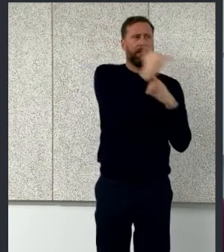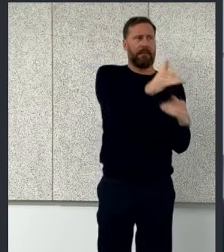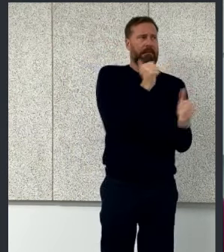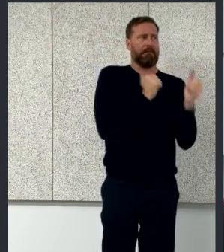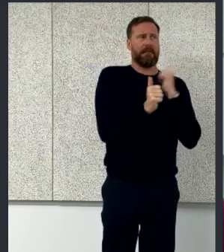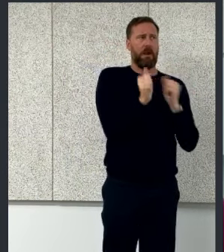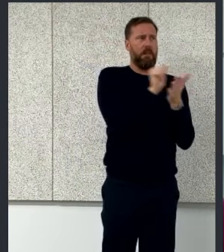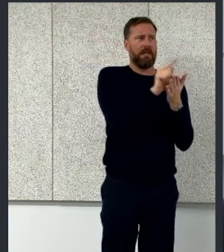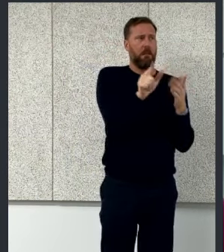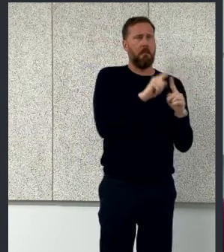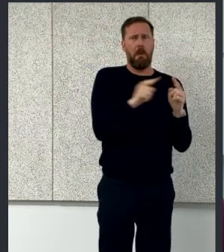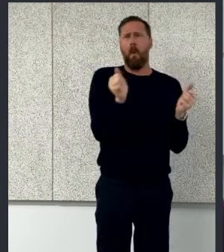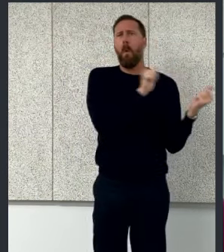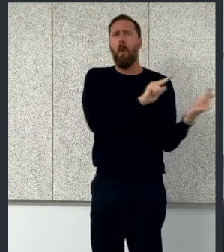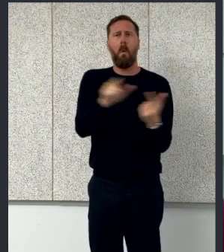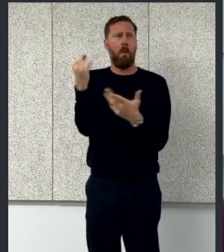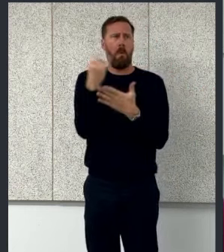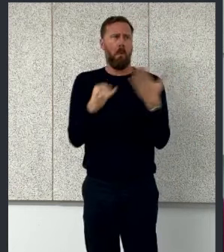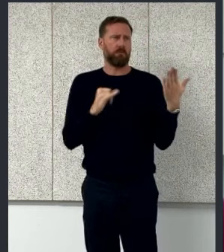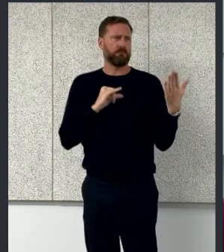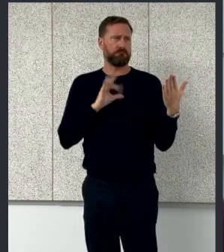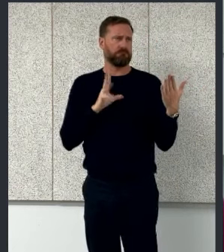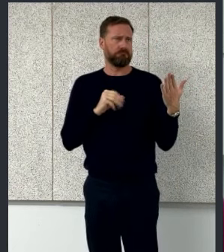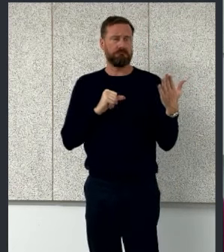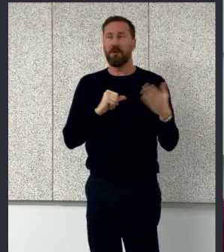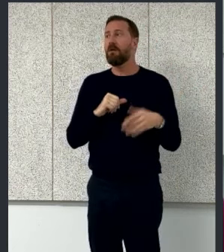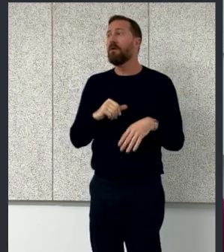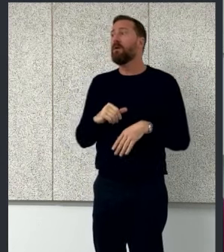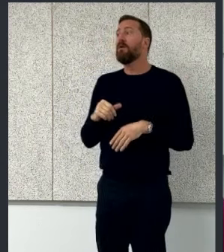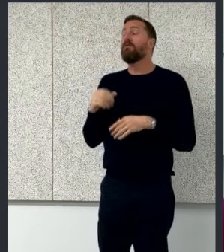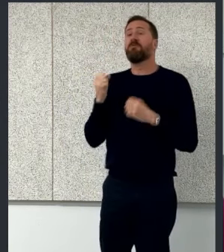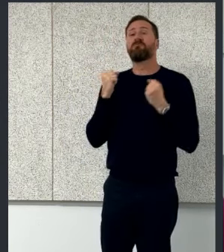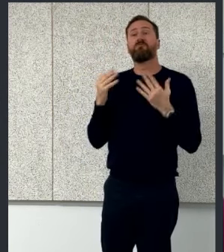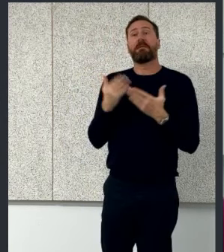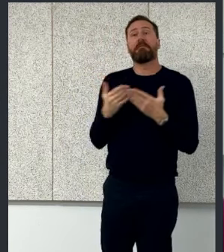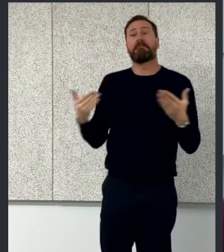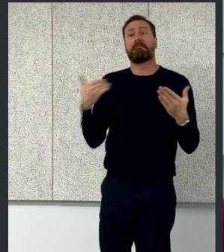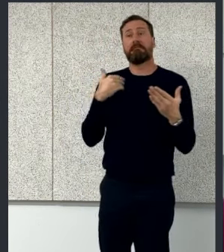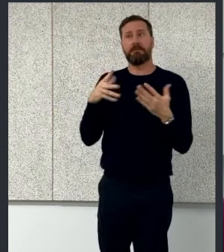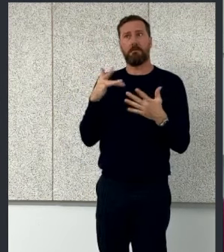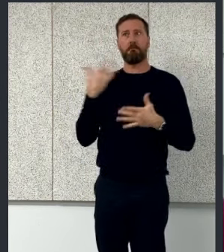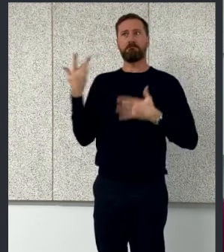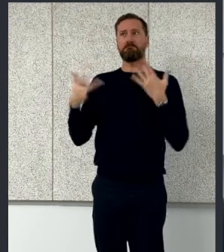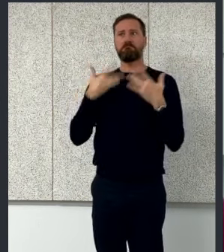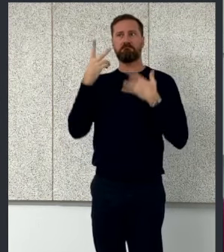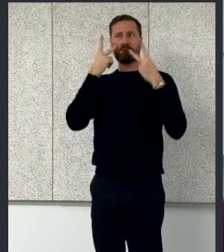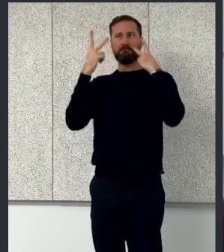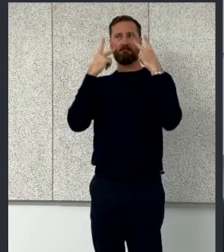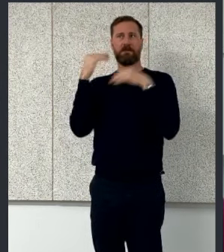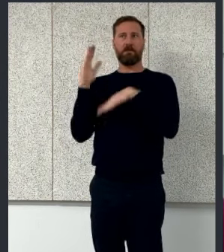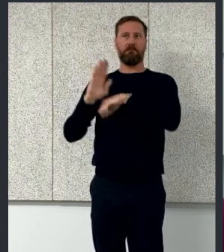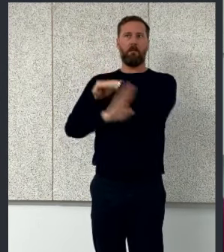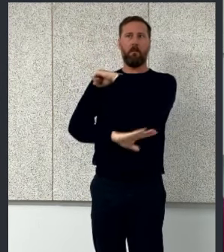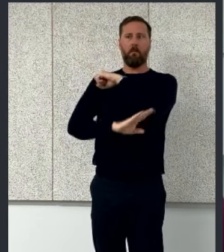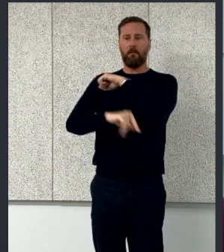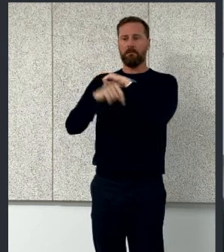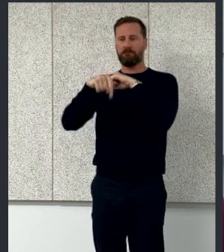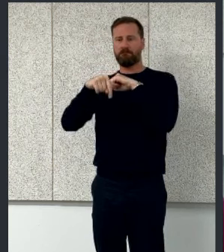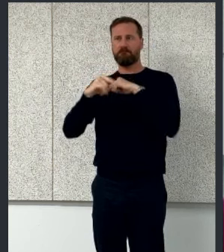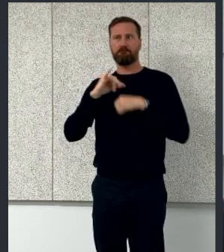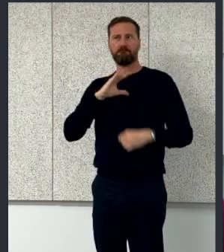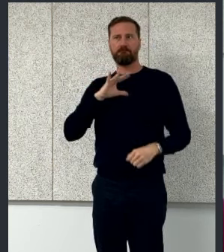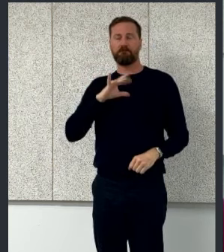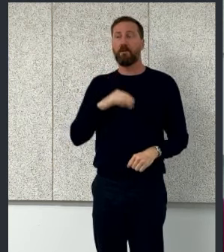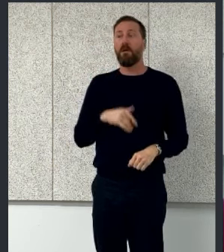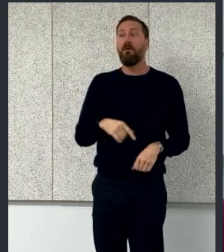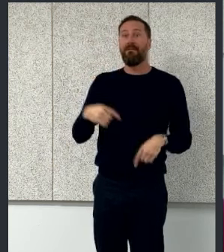great. There's so much that I've loved recently, and there's so many things that I'm excited to see this fall. I was lucky